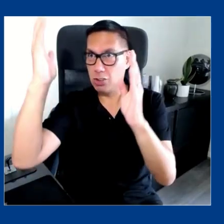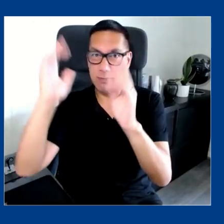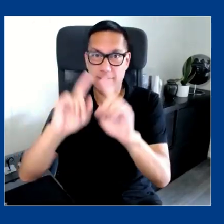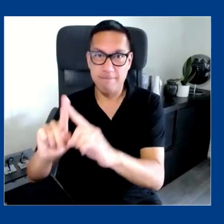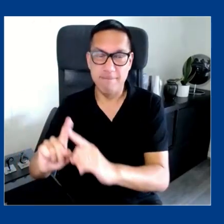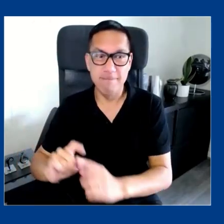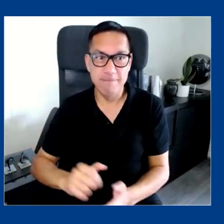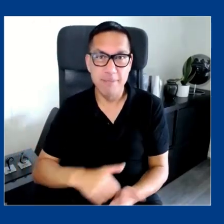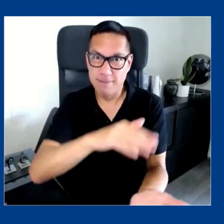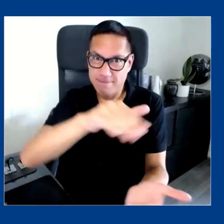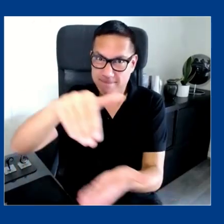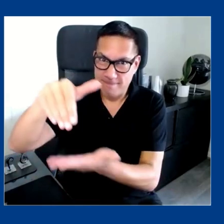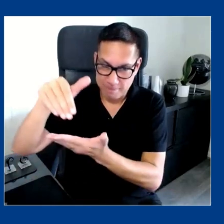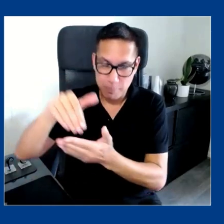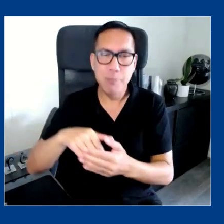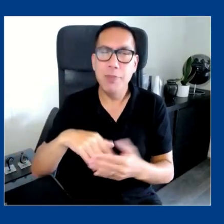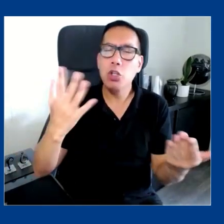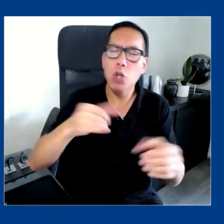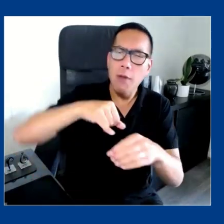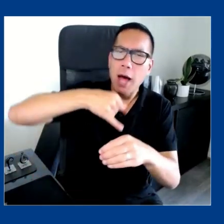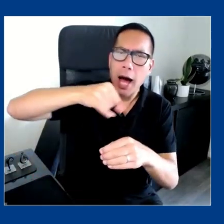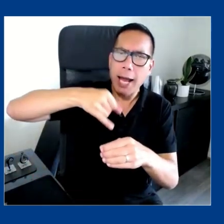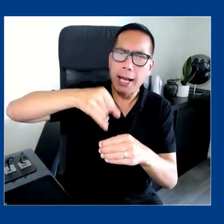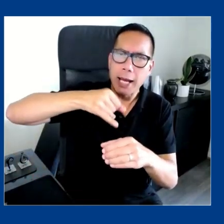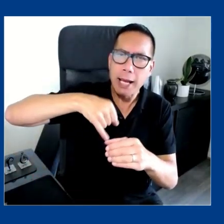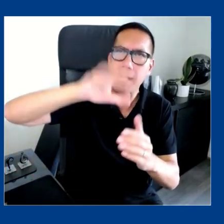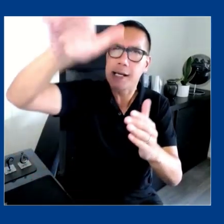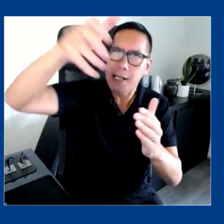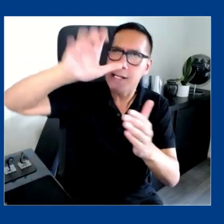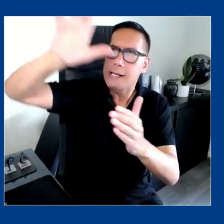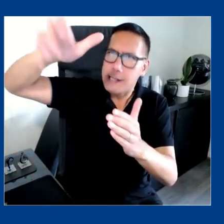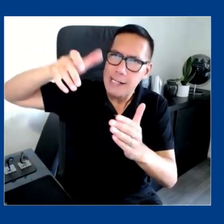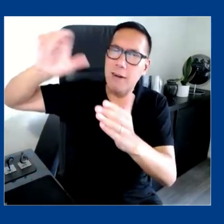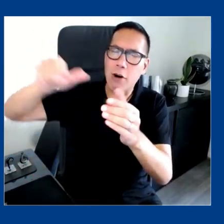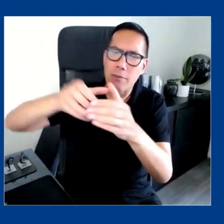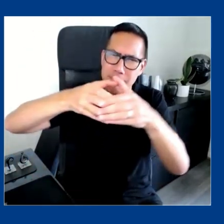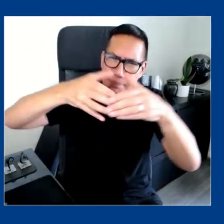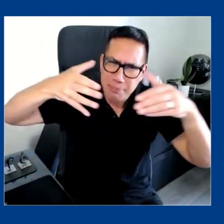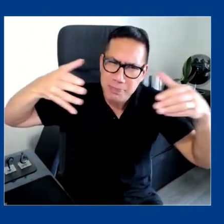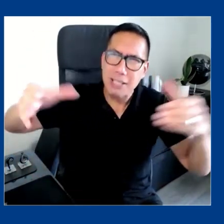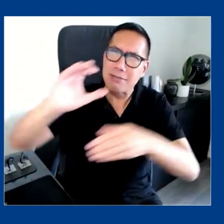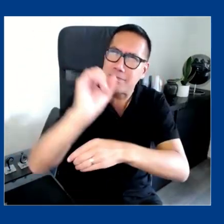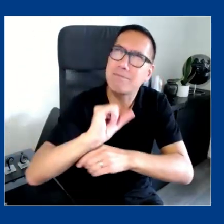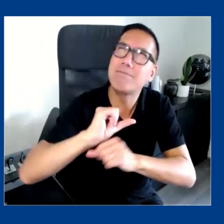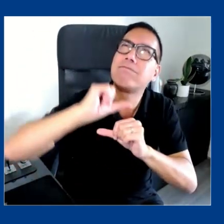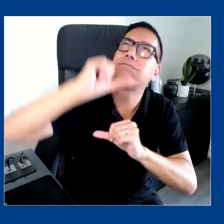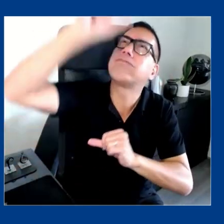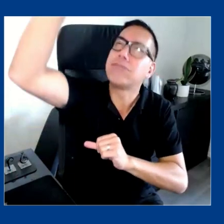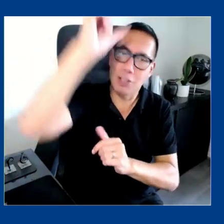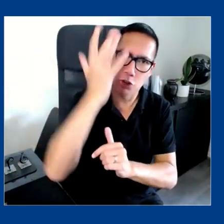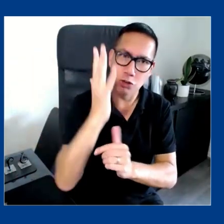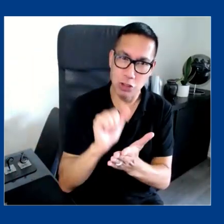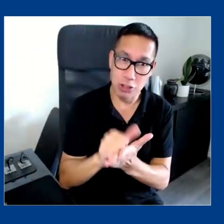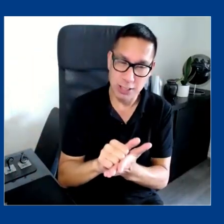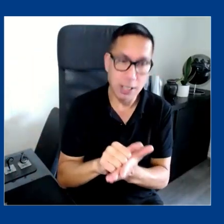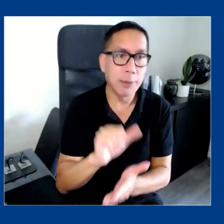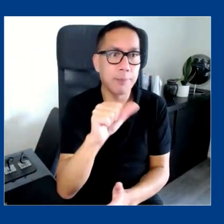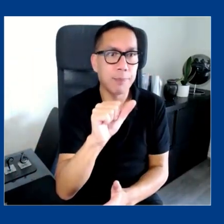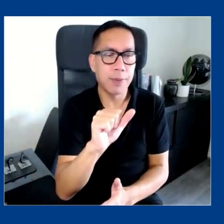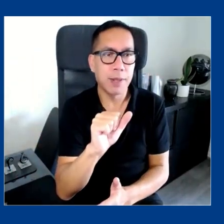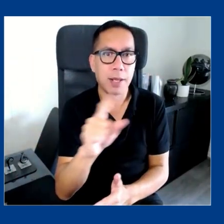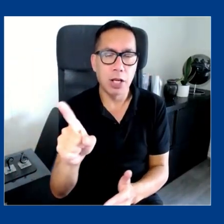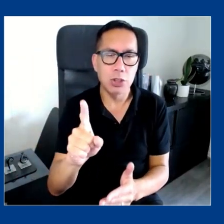And so the honey is taken from very large trees, is that right? Yes, right. Yes. And they're wild